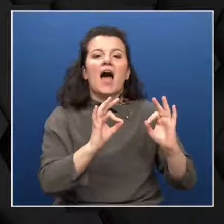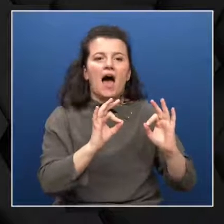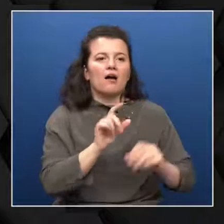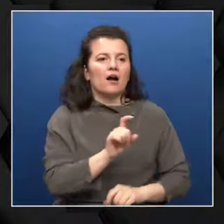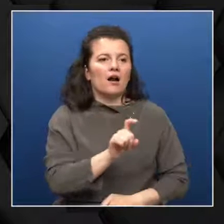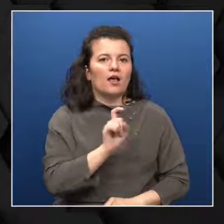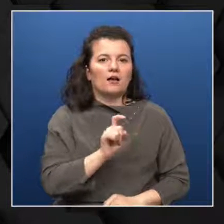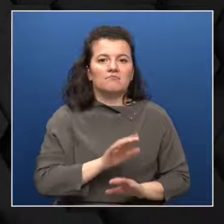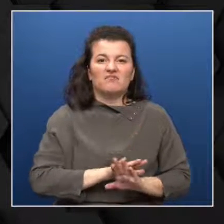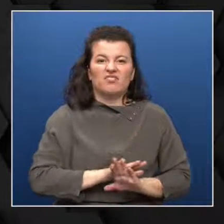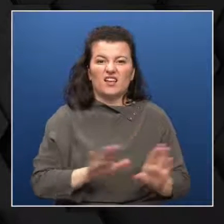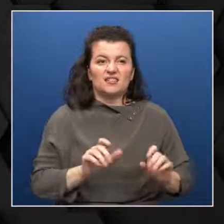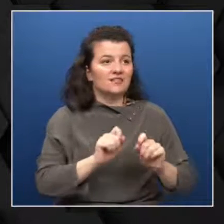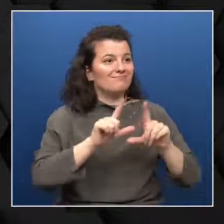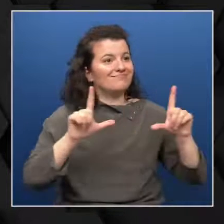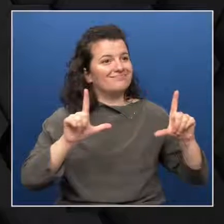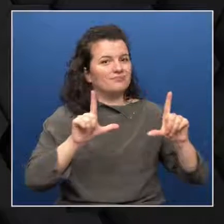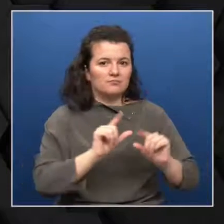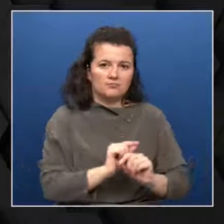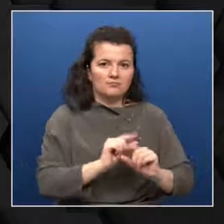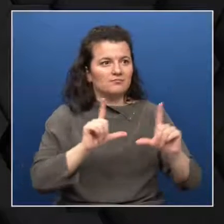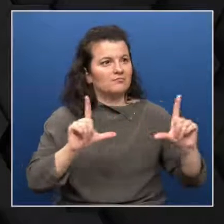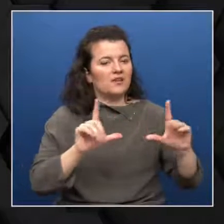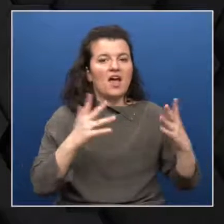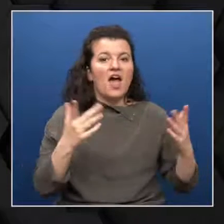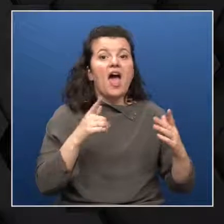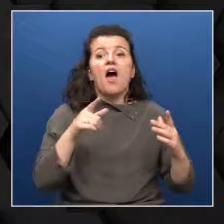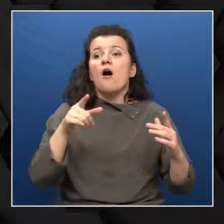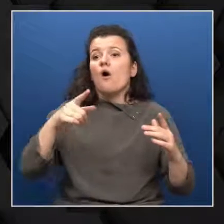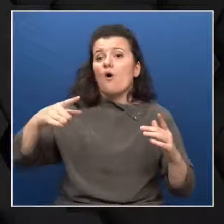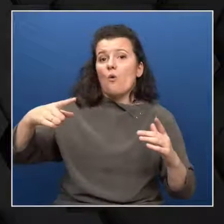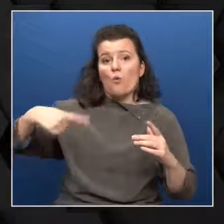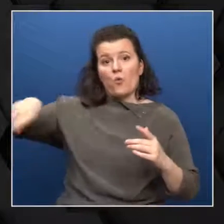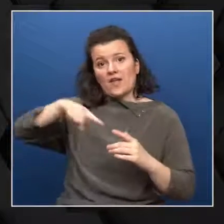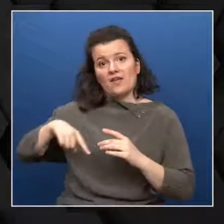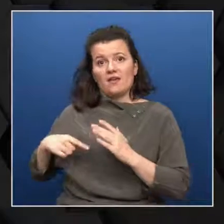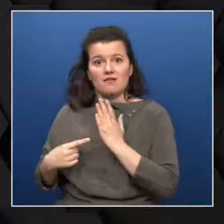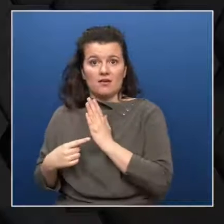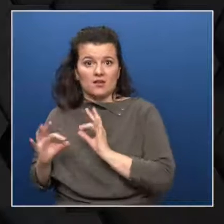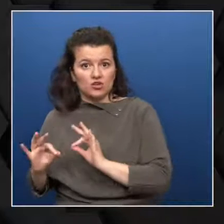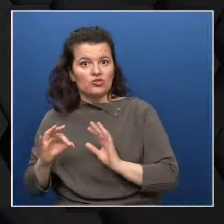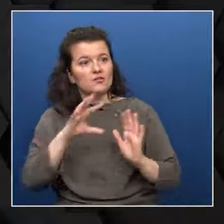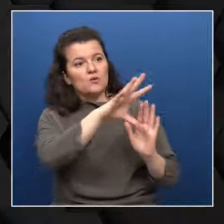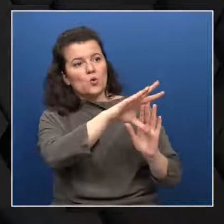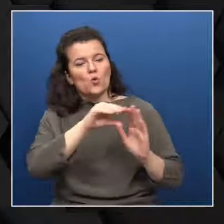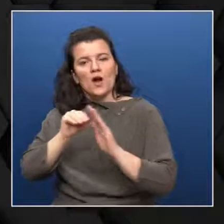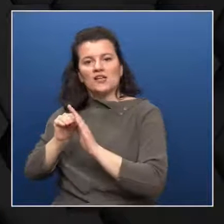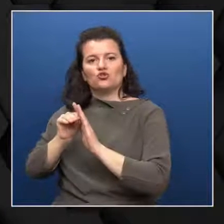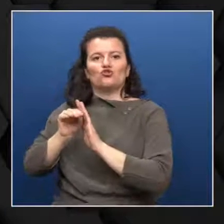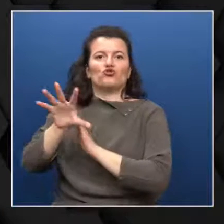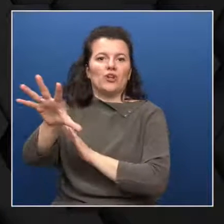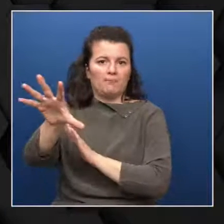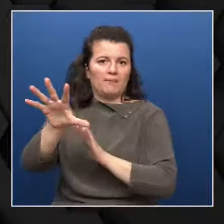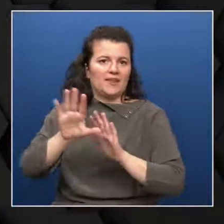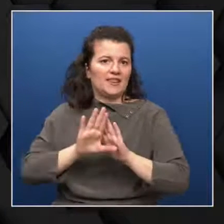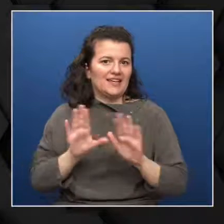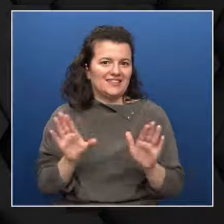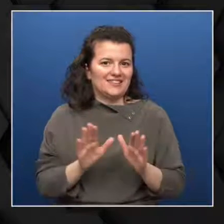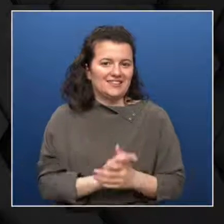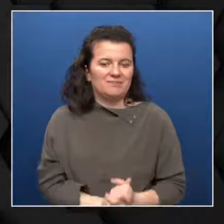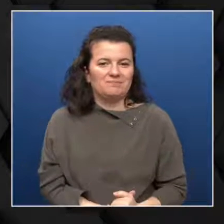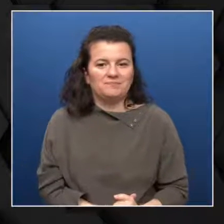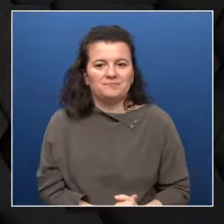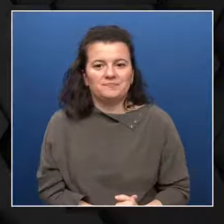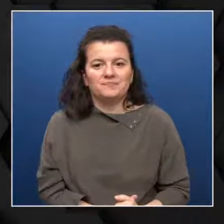then we can add it to any stream. Now, another thing to remember is that not all